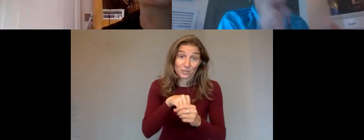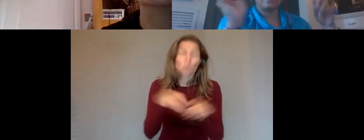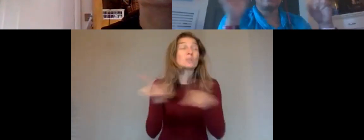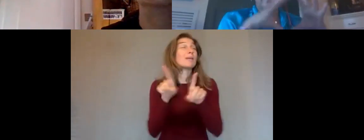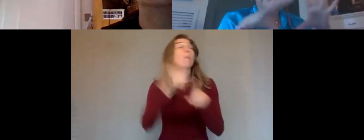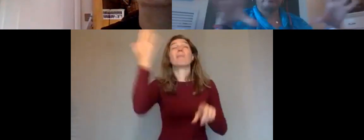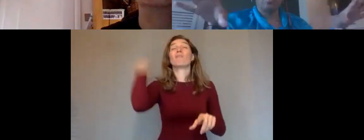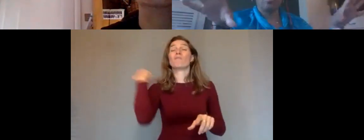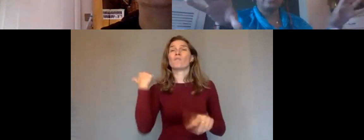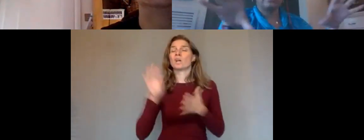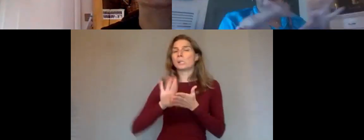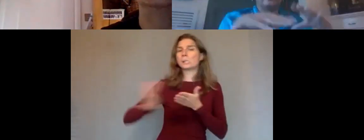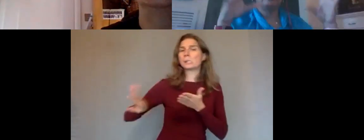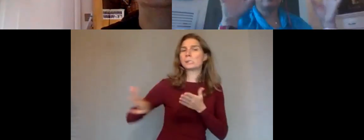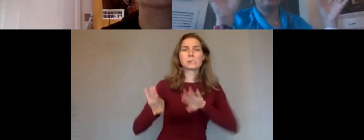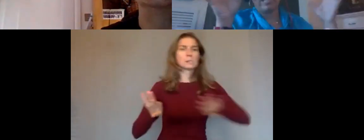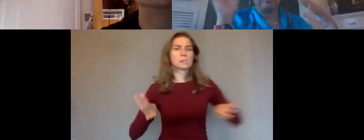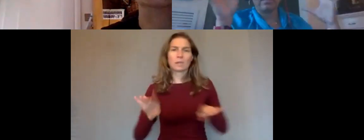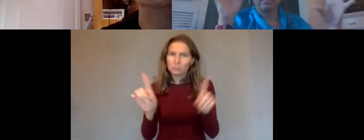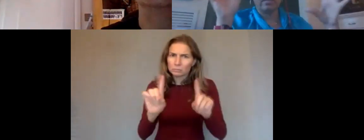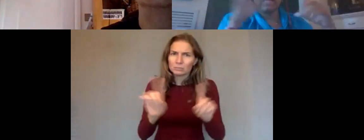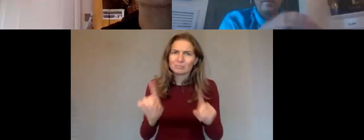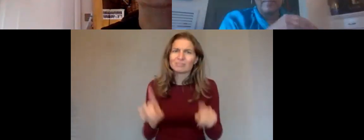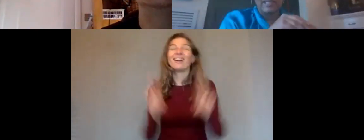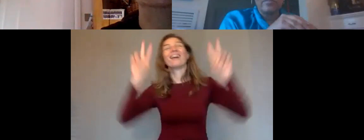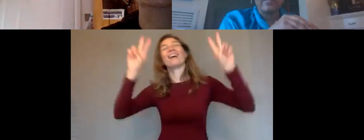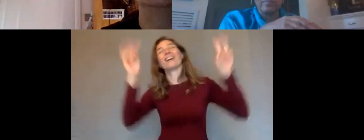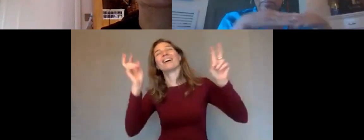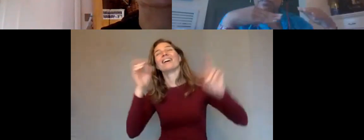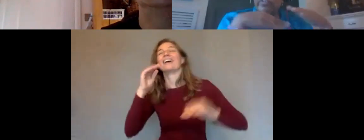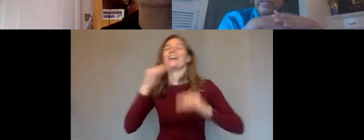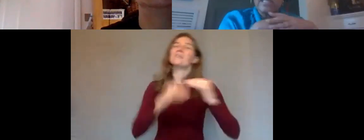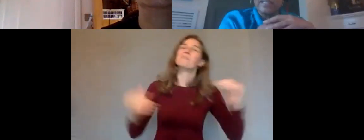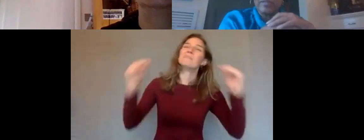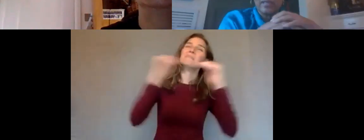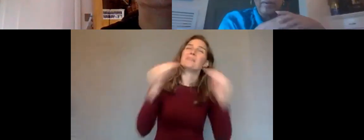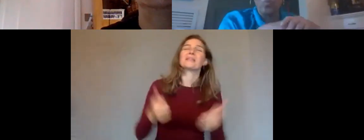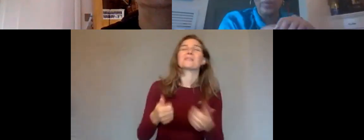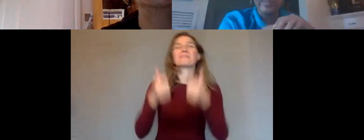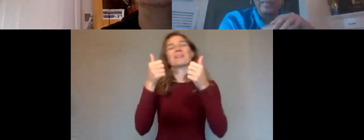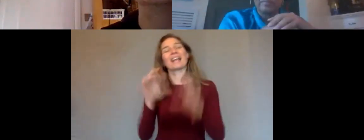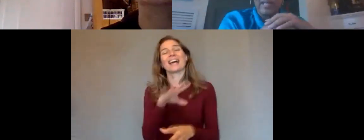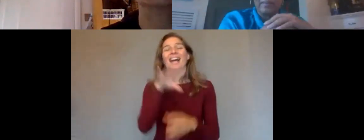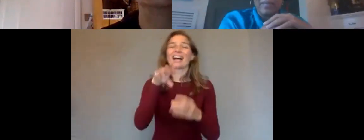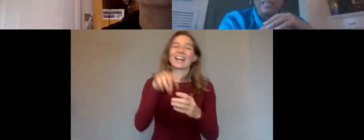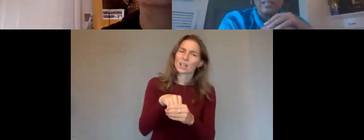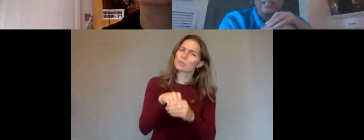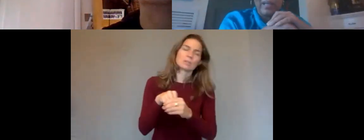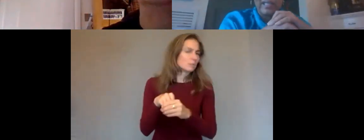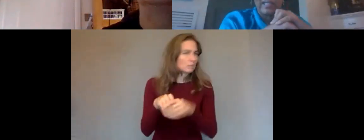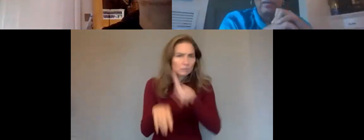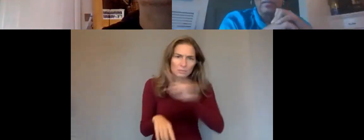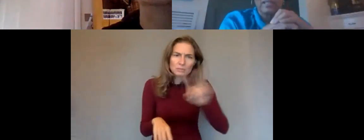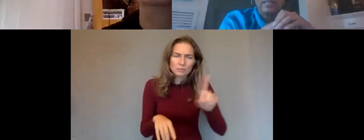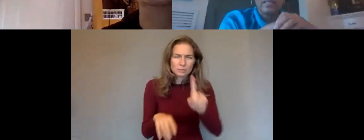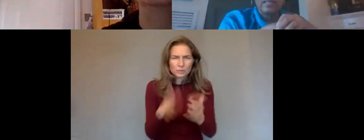keep it as that broad, build back better inclusively, but being very deliberate about what that means and